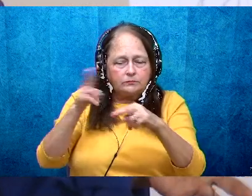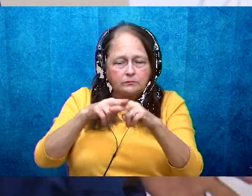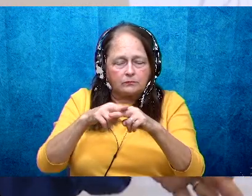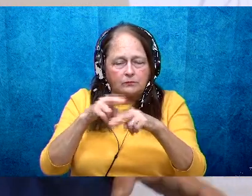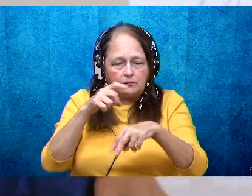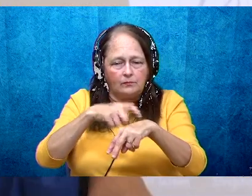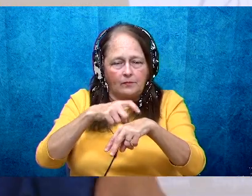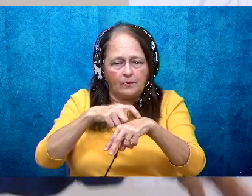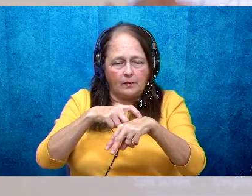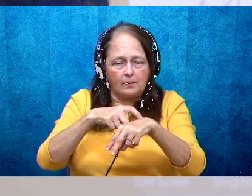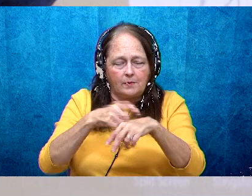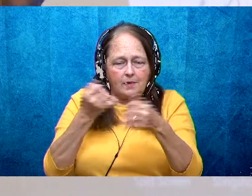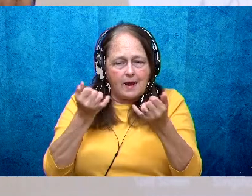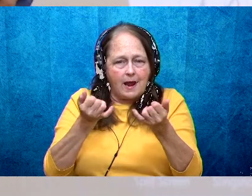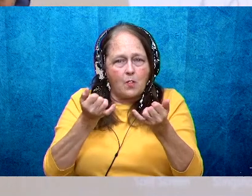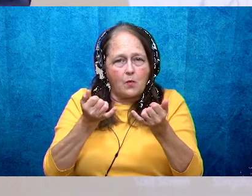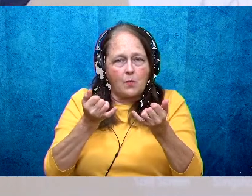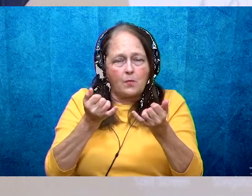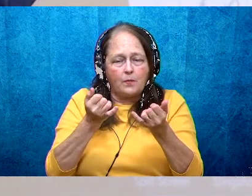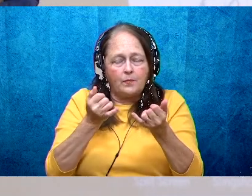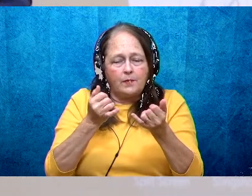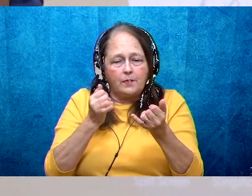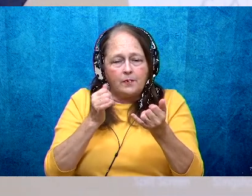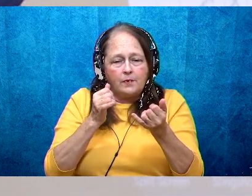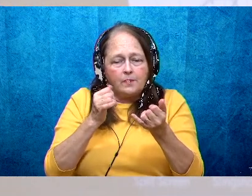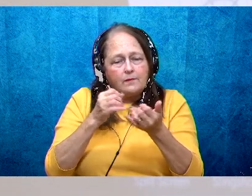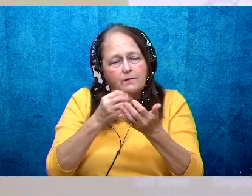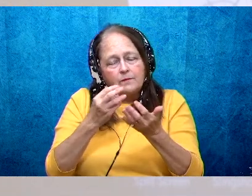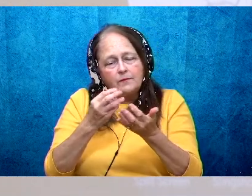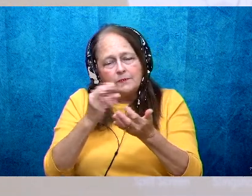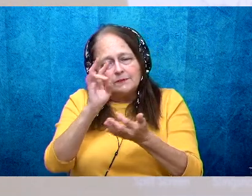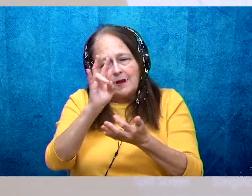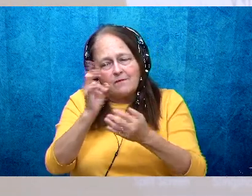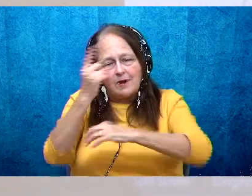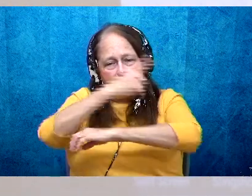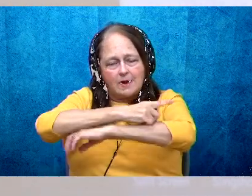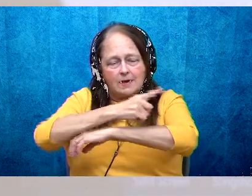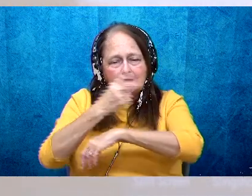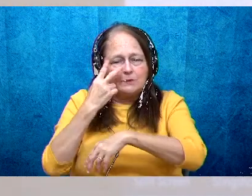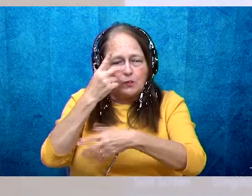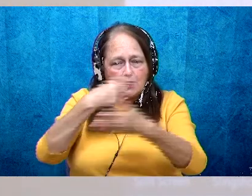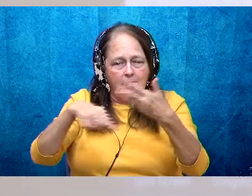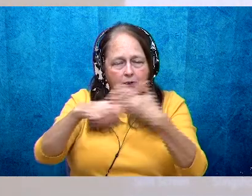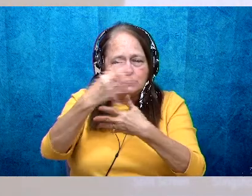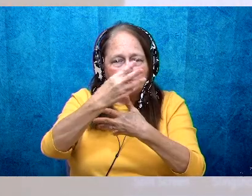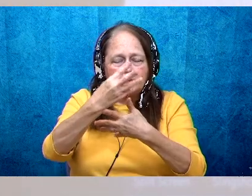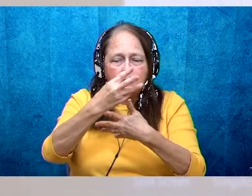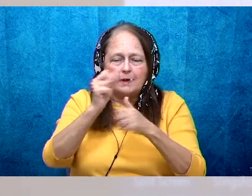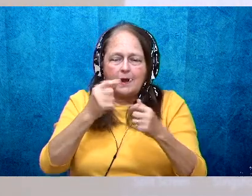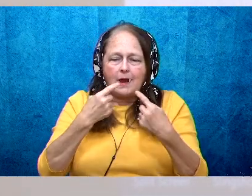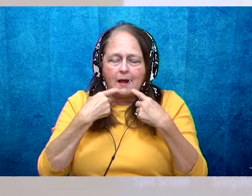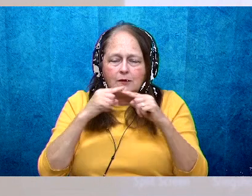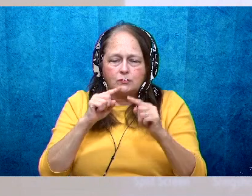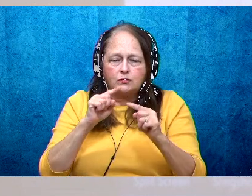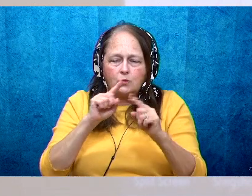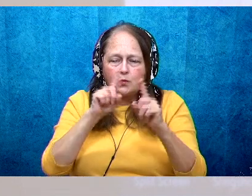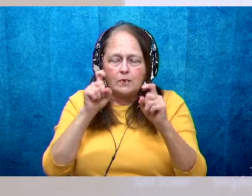right now? So spend the time the next 7 days before I see you again, seeing if you can answer that